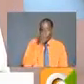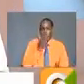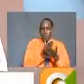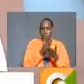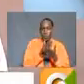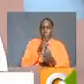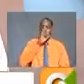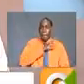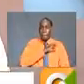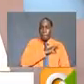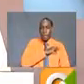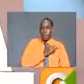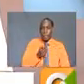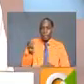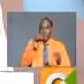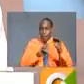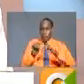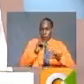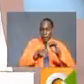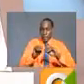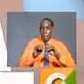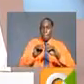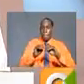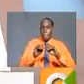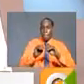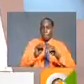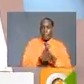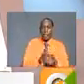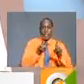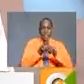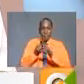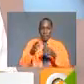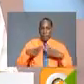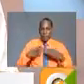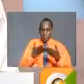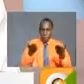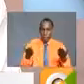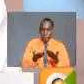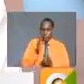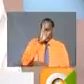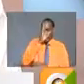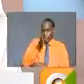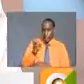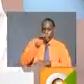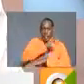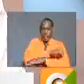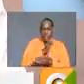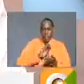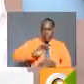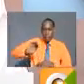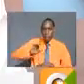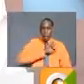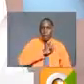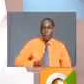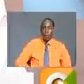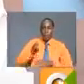The proceeds of sadaka, we should say. To these characters, Sunday, a day ordained as the Lord's